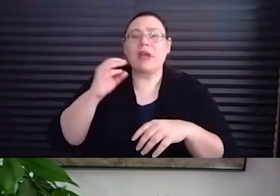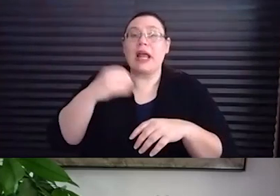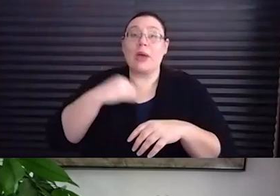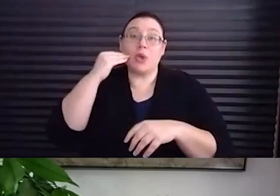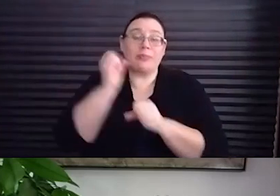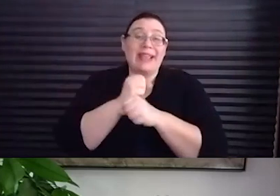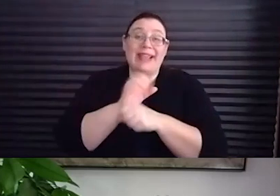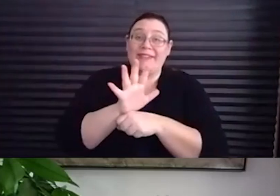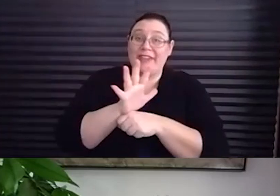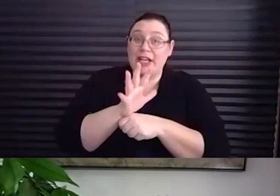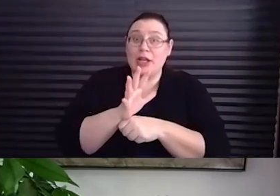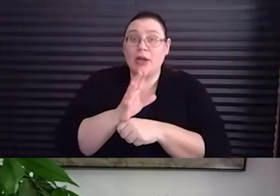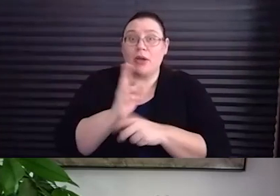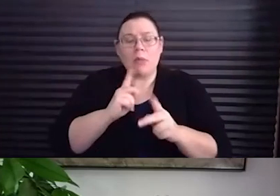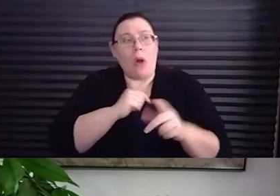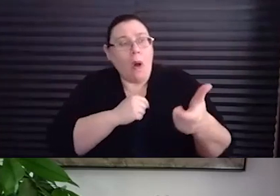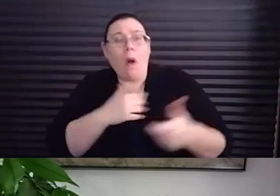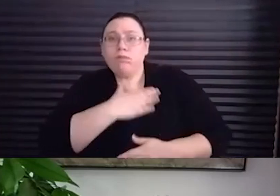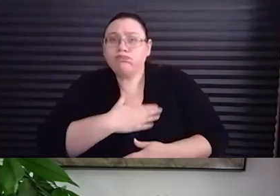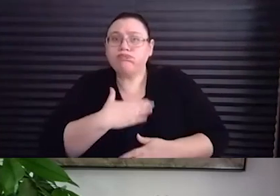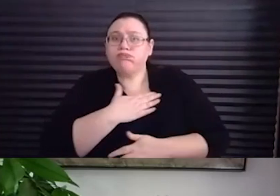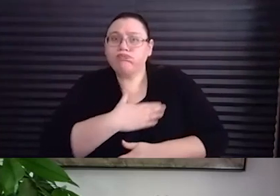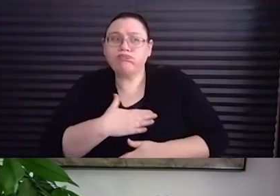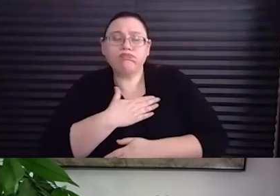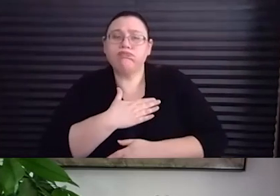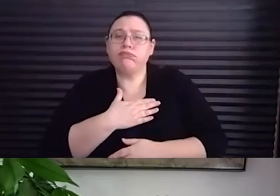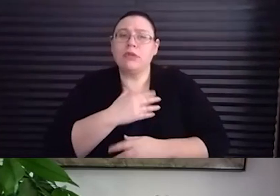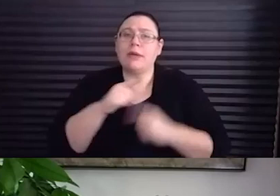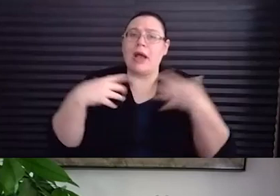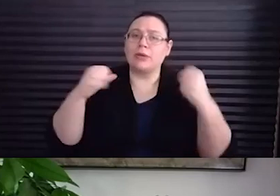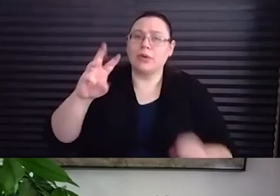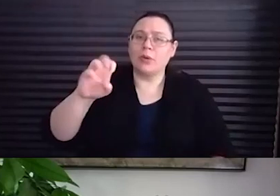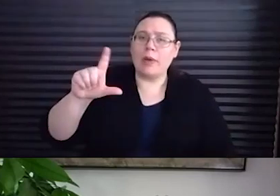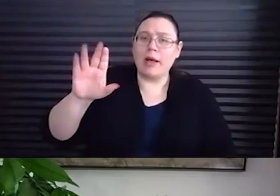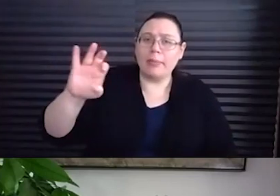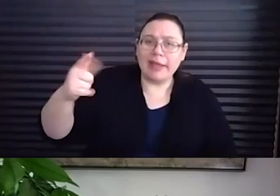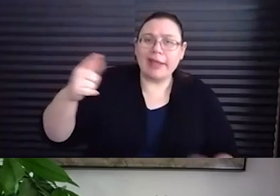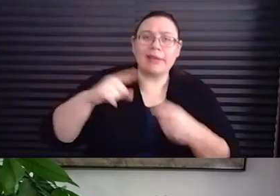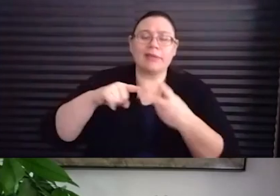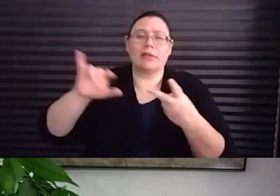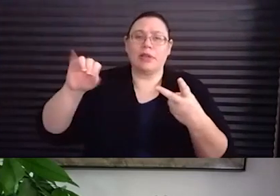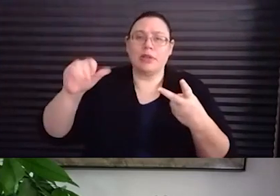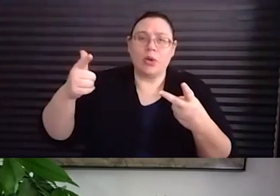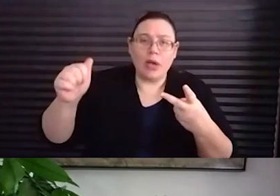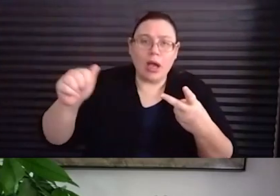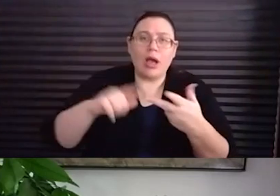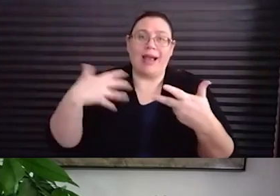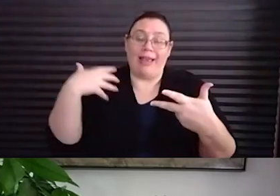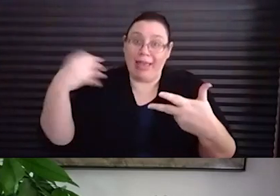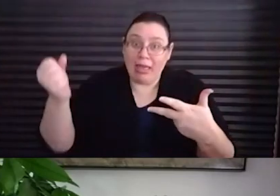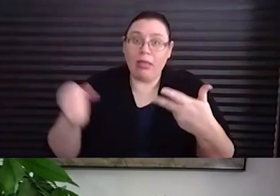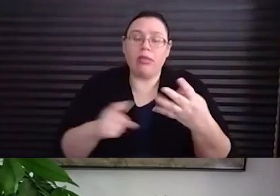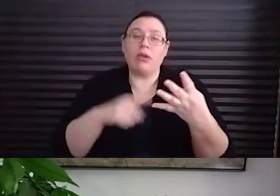that people were really enjoying about well-being, about yoga, about health, about